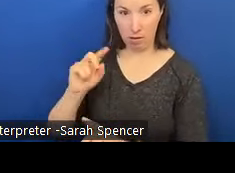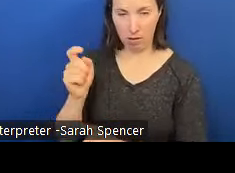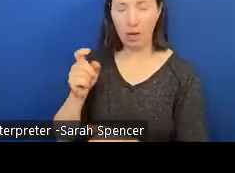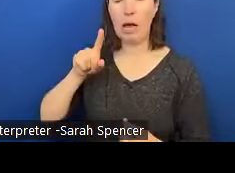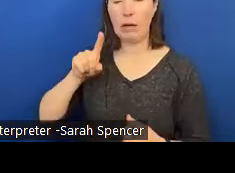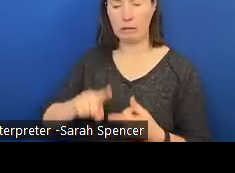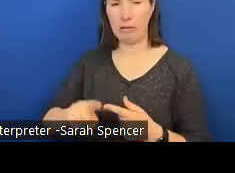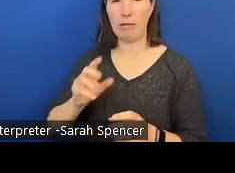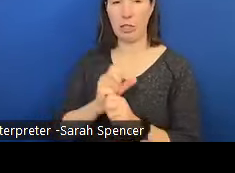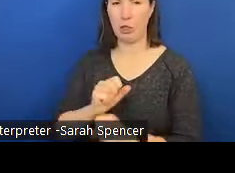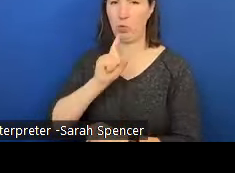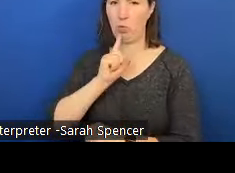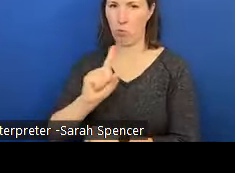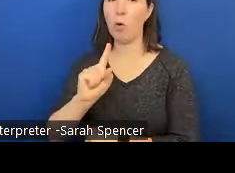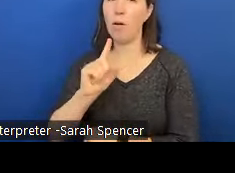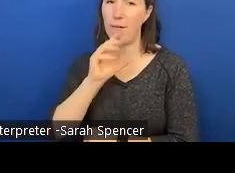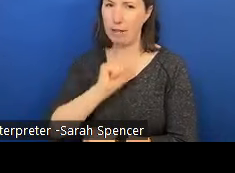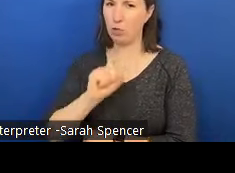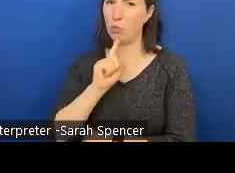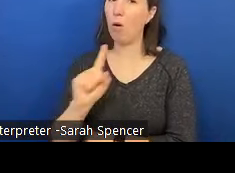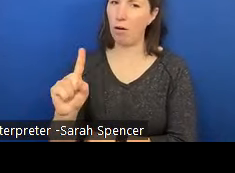change.